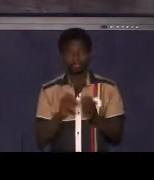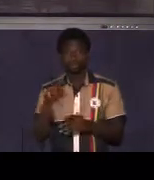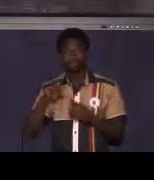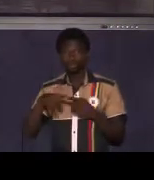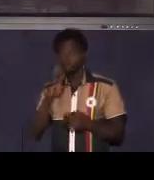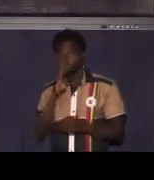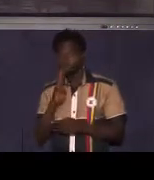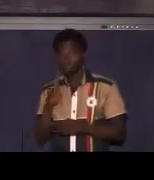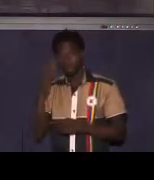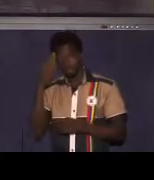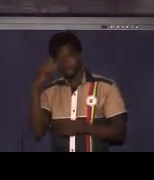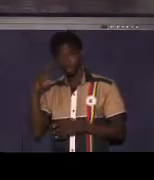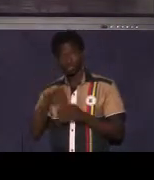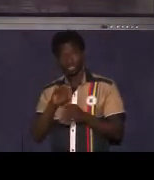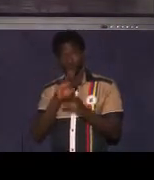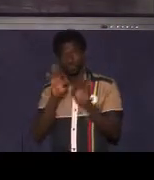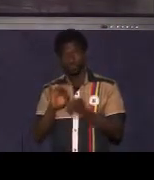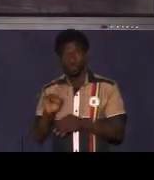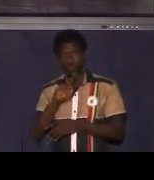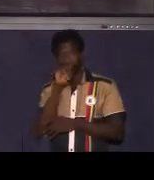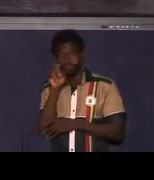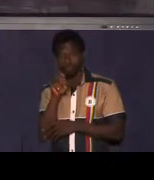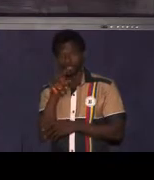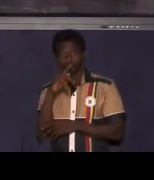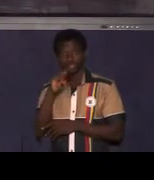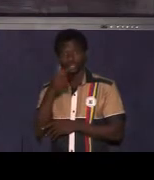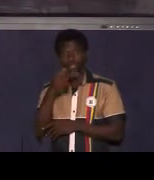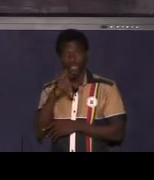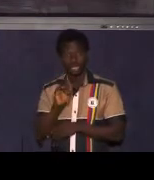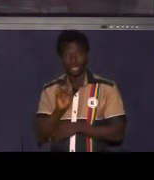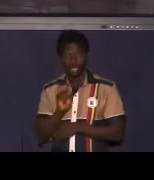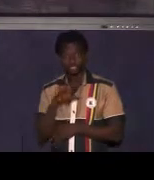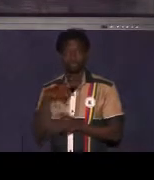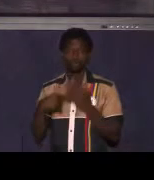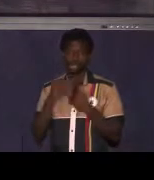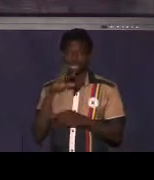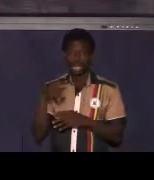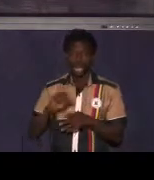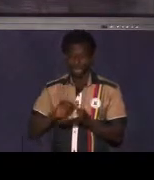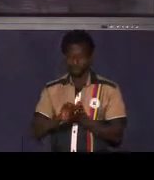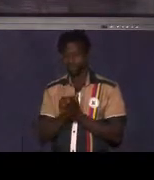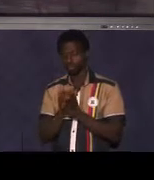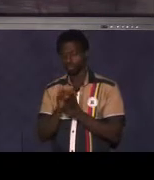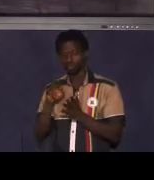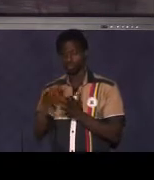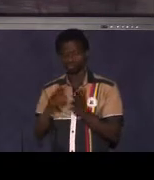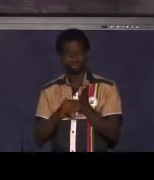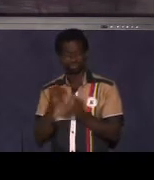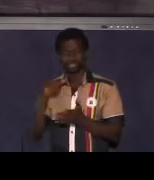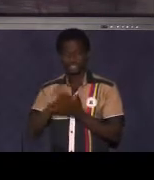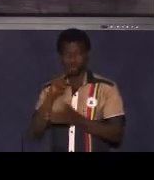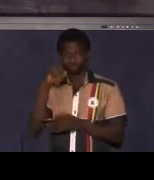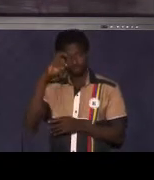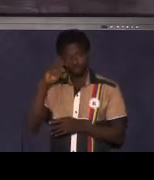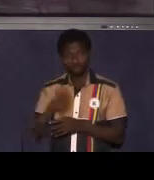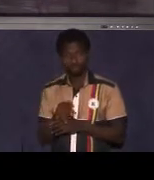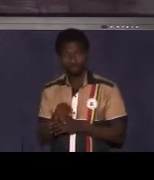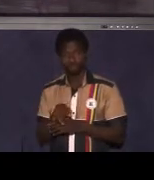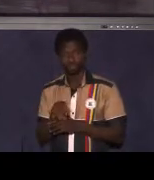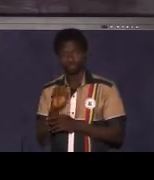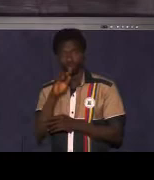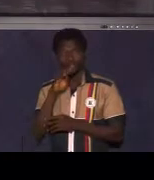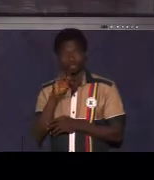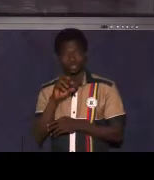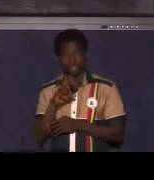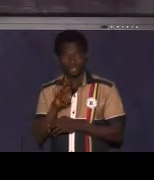Now, what are the rules to be observed in forming question tags? If you want to form question tags, what are those rules that you